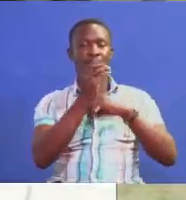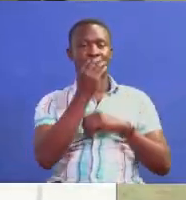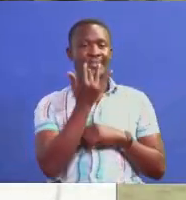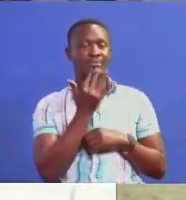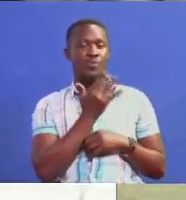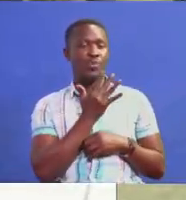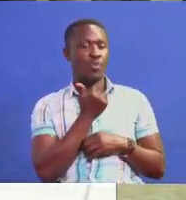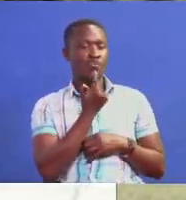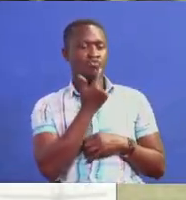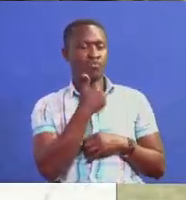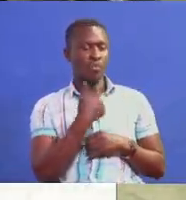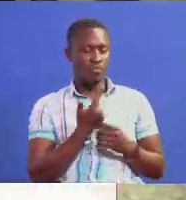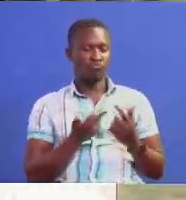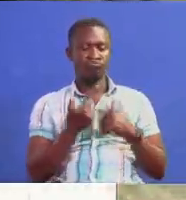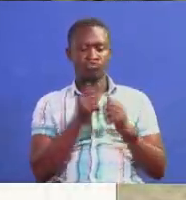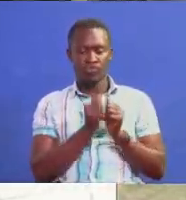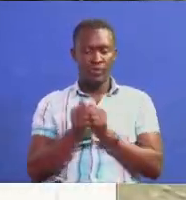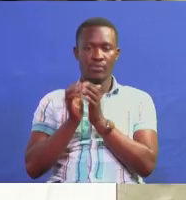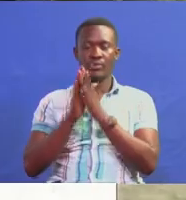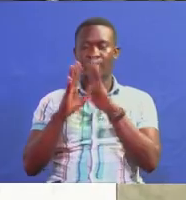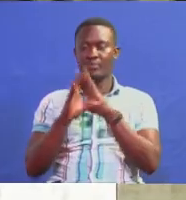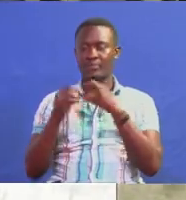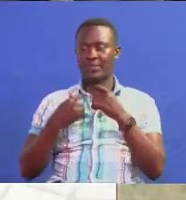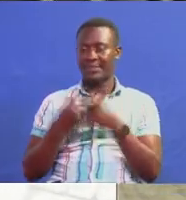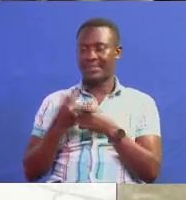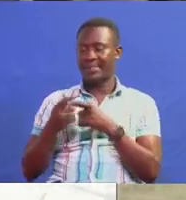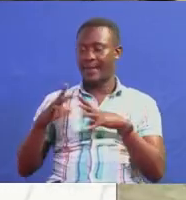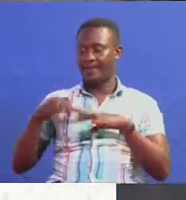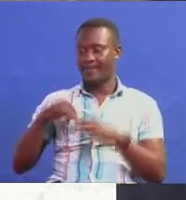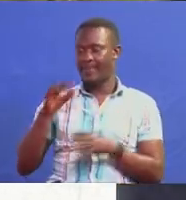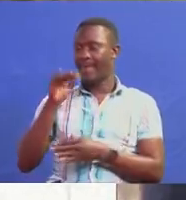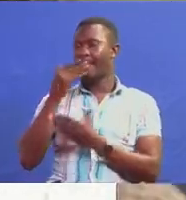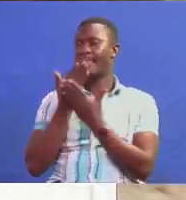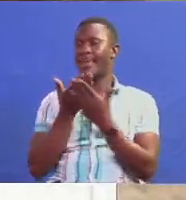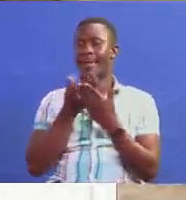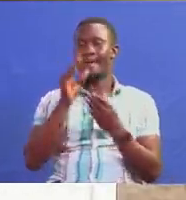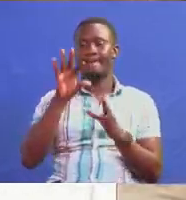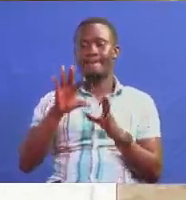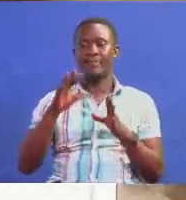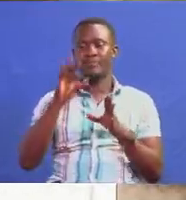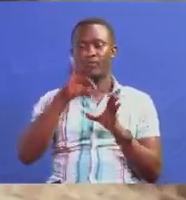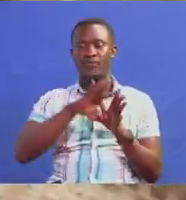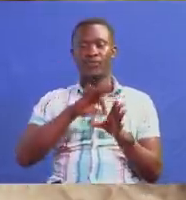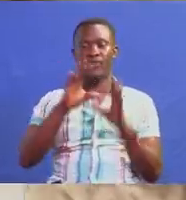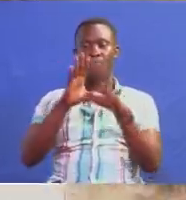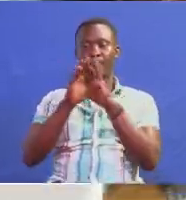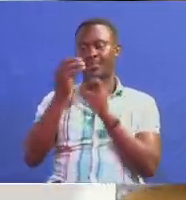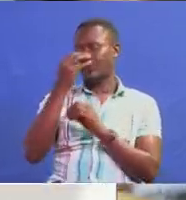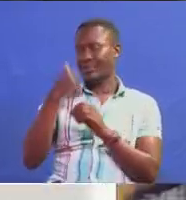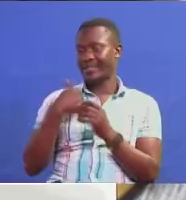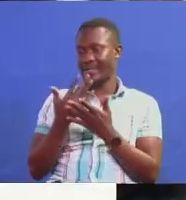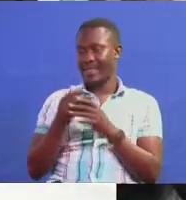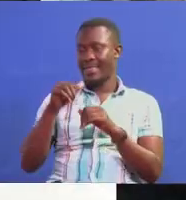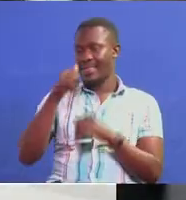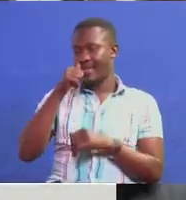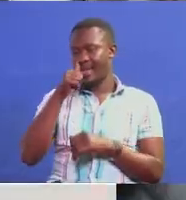Gachagua, who was accompanying the president, thanked the people for voting for the president and himself, stating that the new